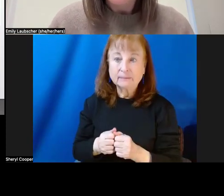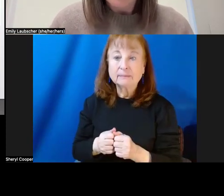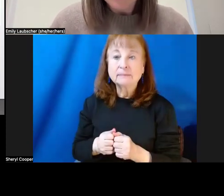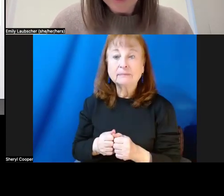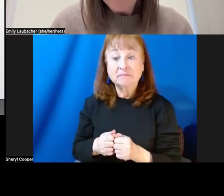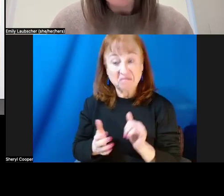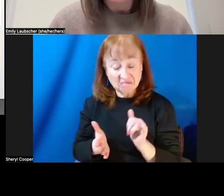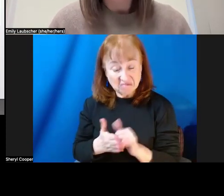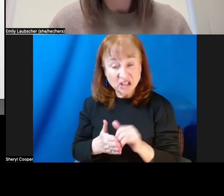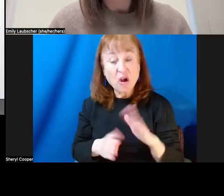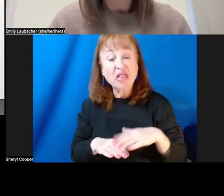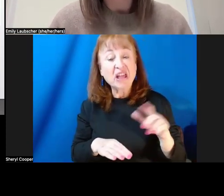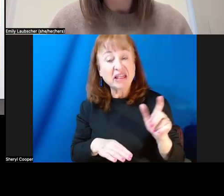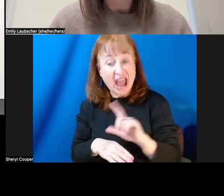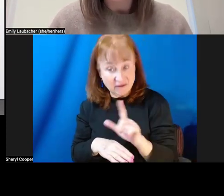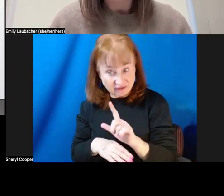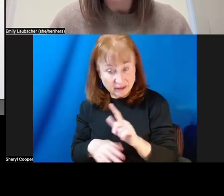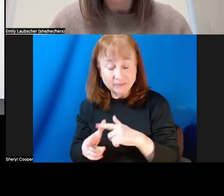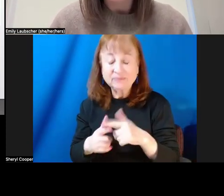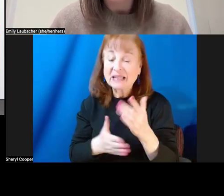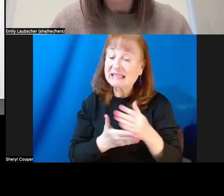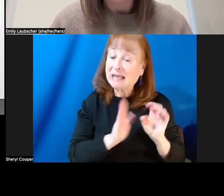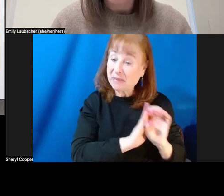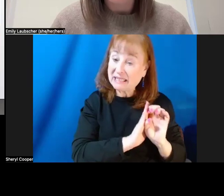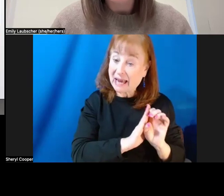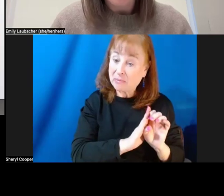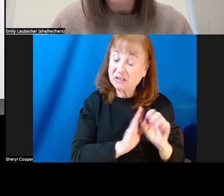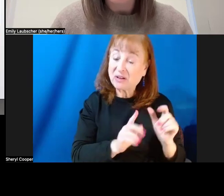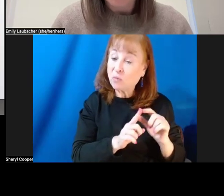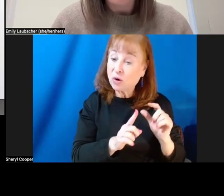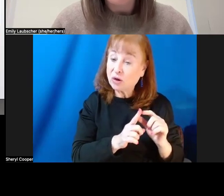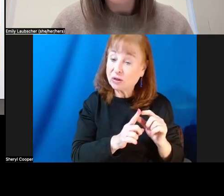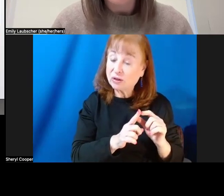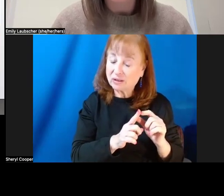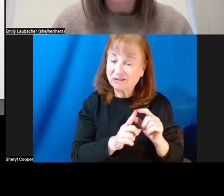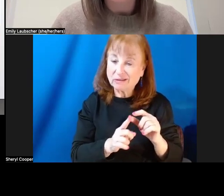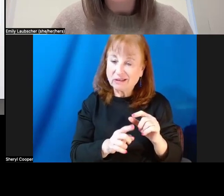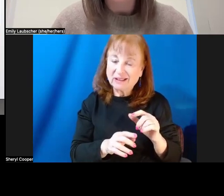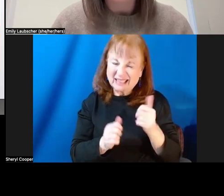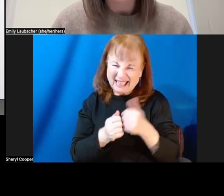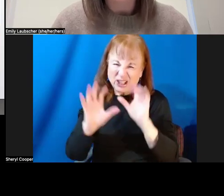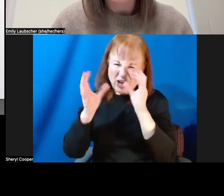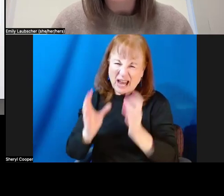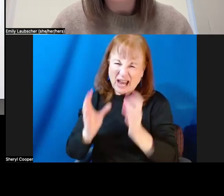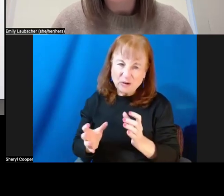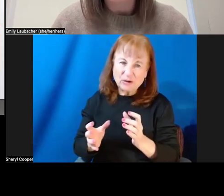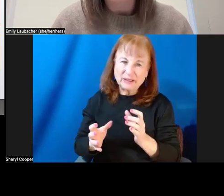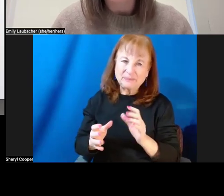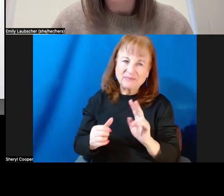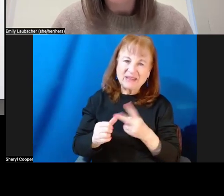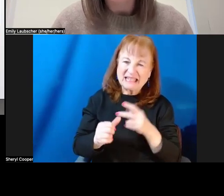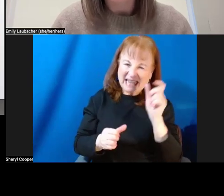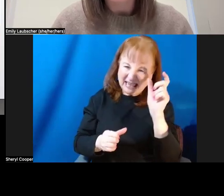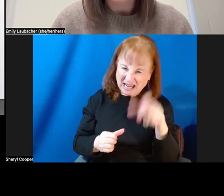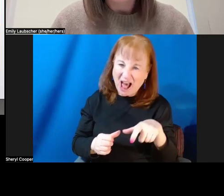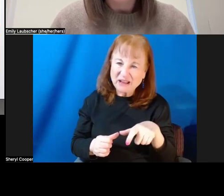So that's in the left. And then there are some examples of words, actual words in each category in this second column from